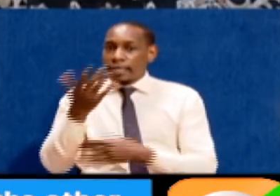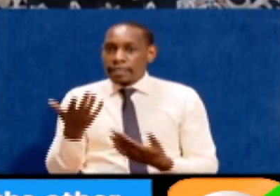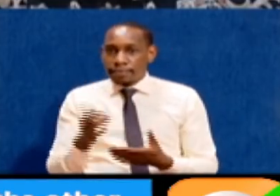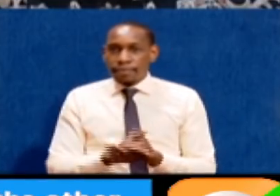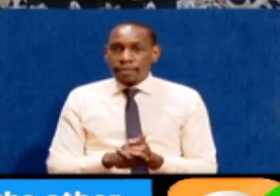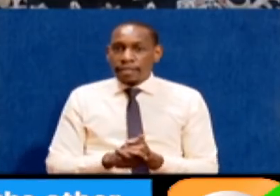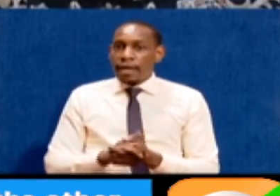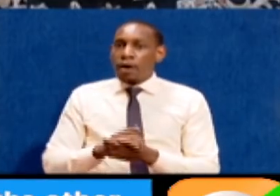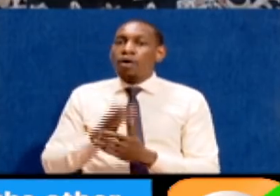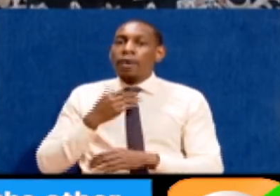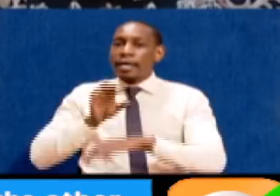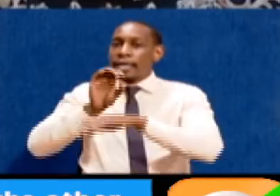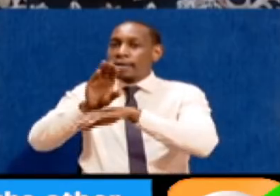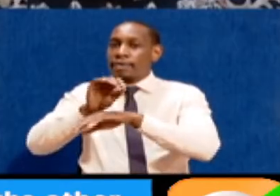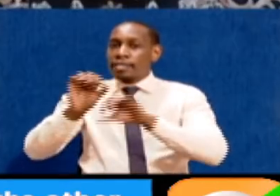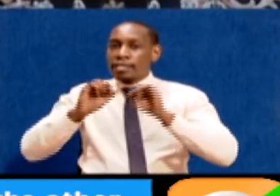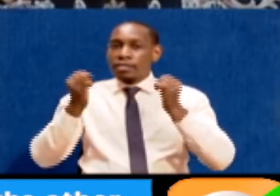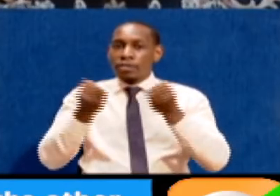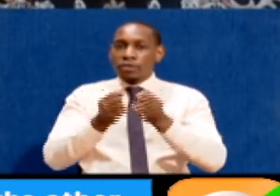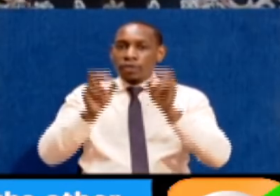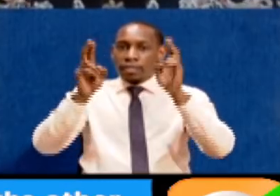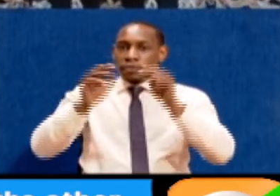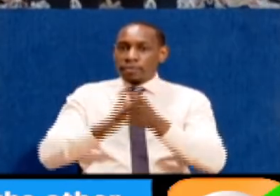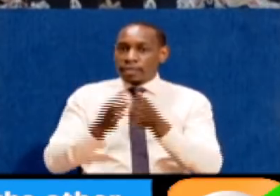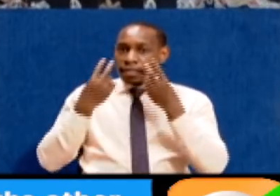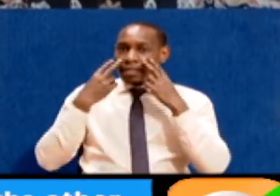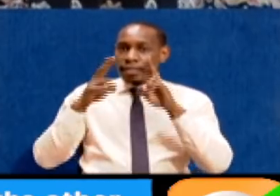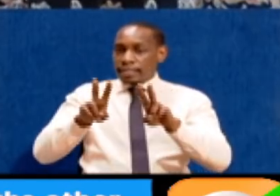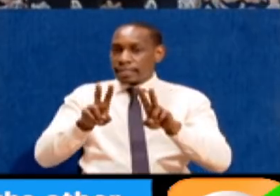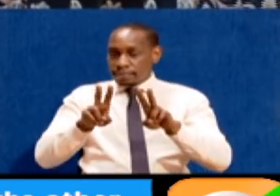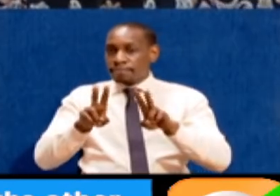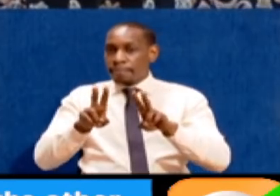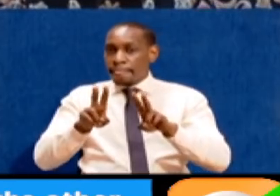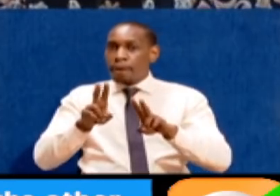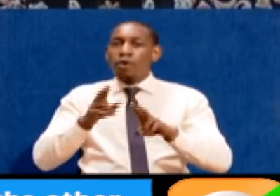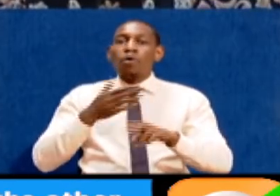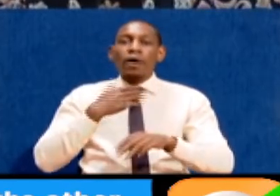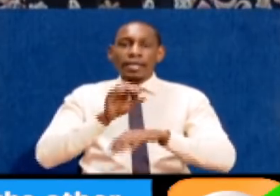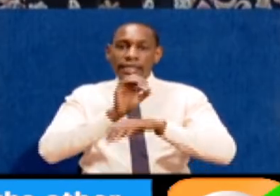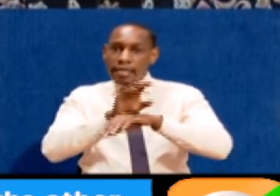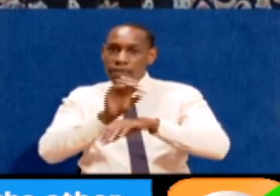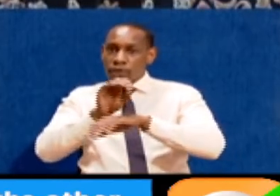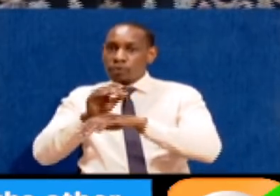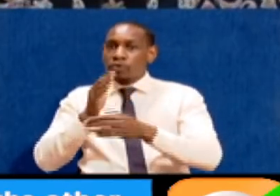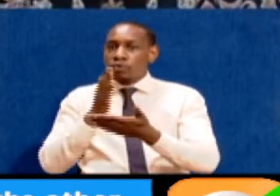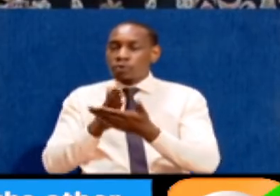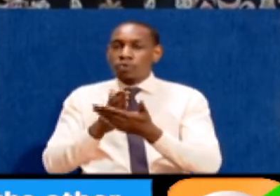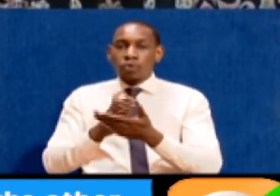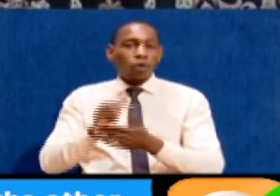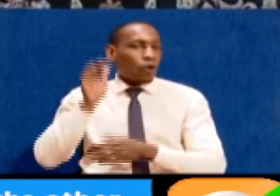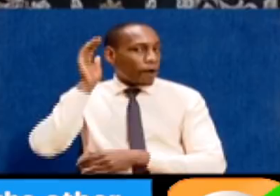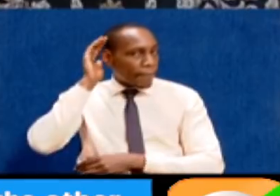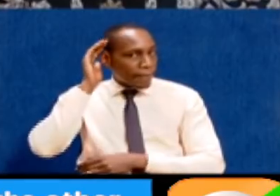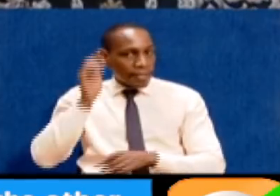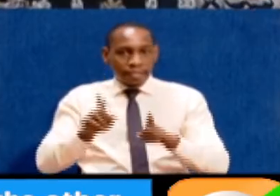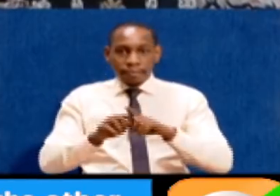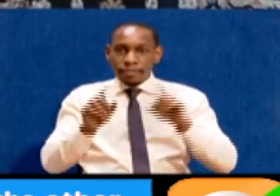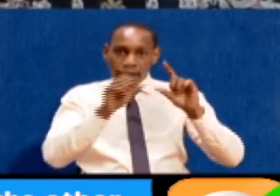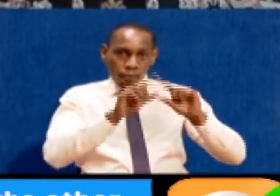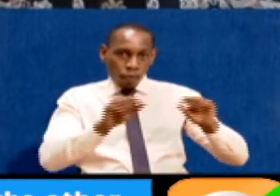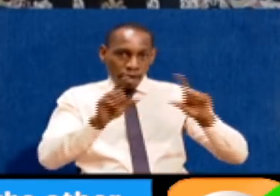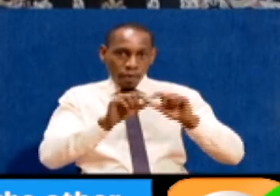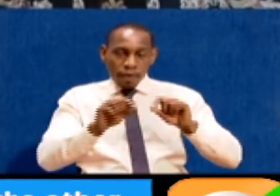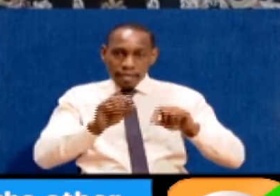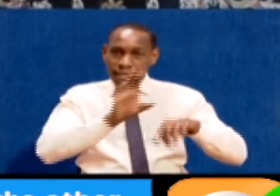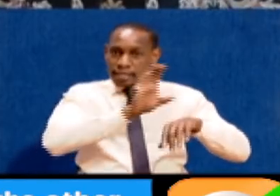about, you know, your advice on social issues, or when you notice something about them that you want to counsel them on, do they listen to you beyond what they say in